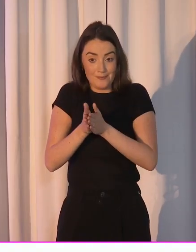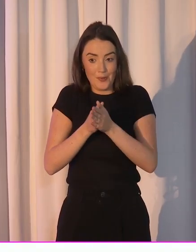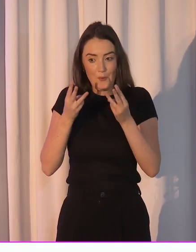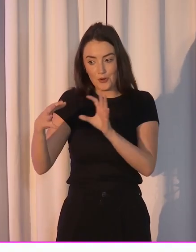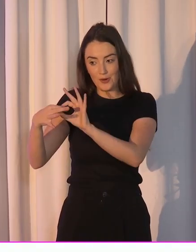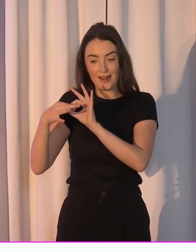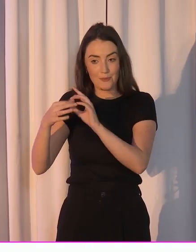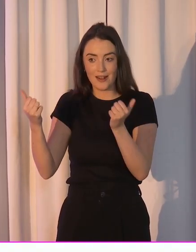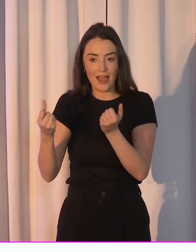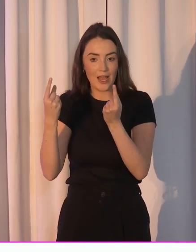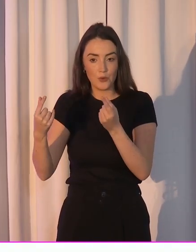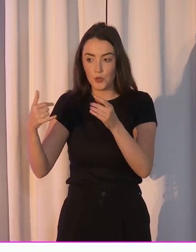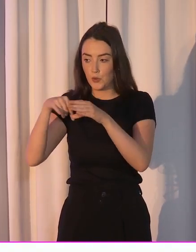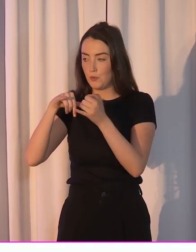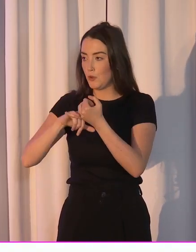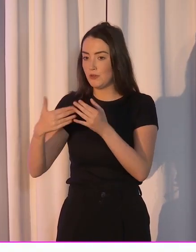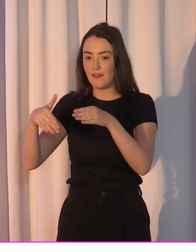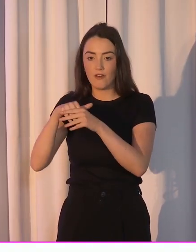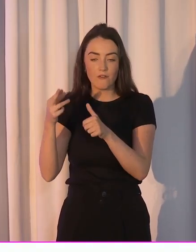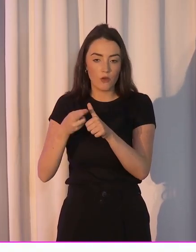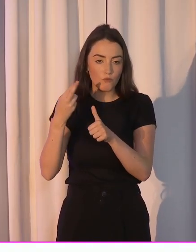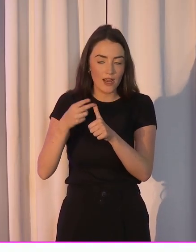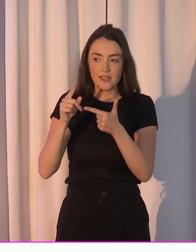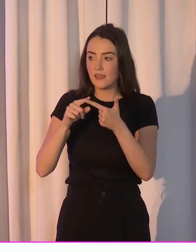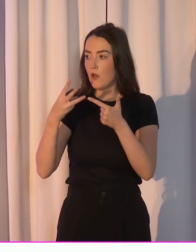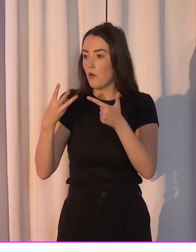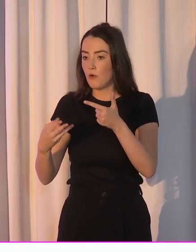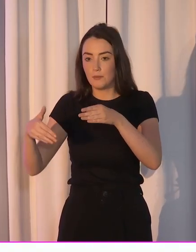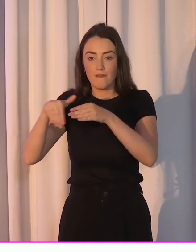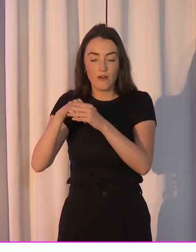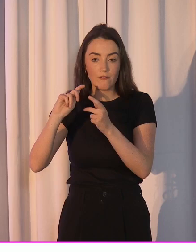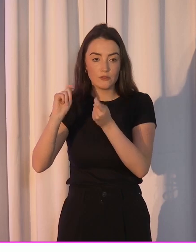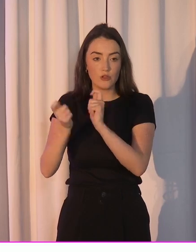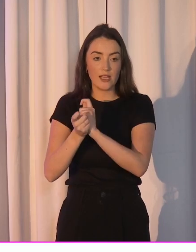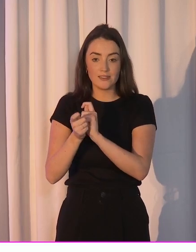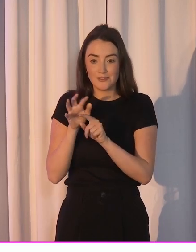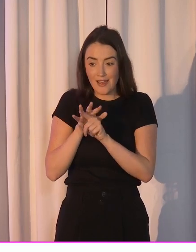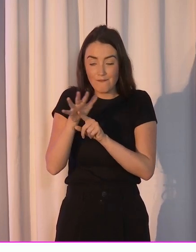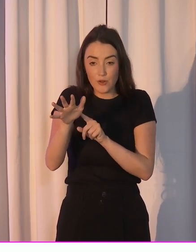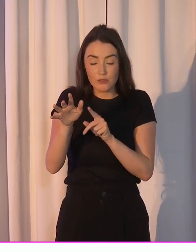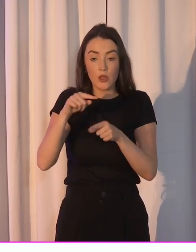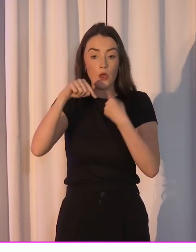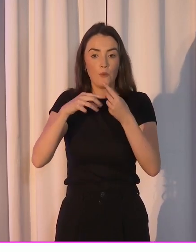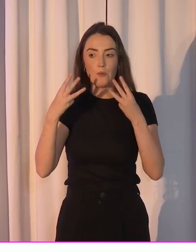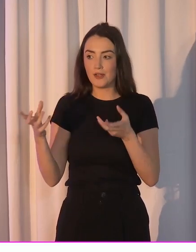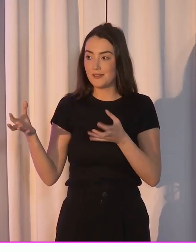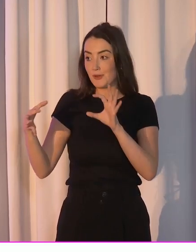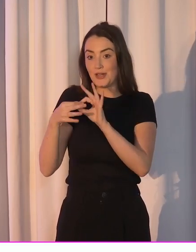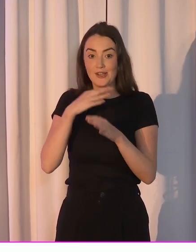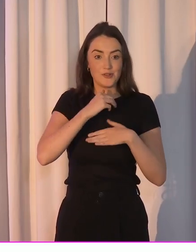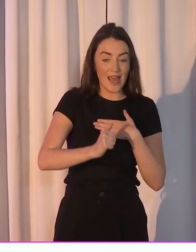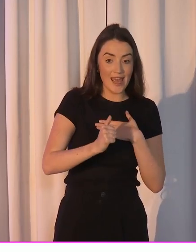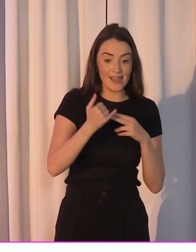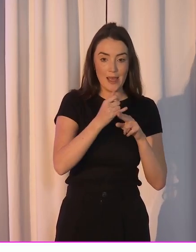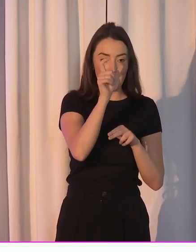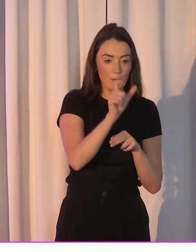with anyone who's already engaged in this work or who wants to help drive change. We would love the opportunity to connect with you, whether today in person